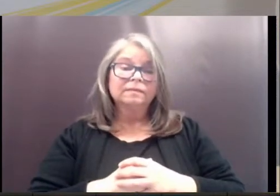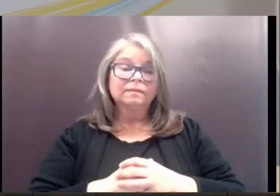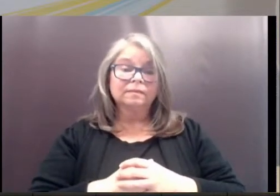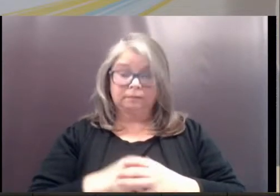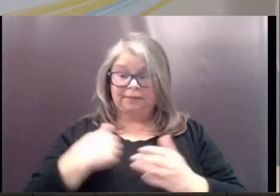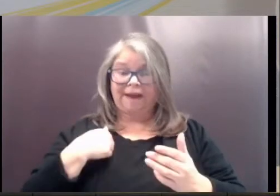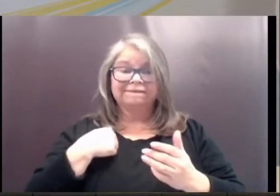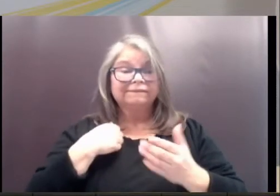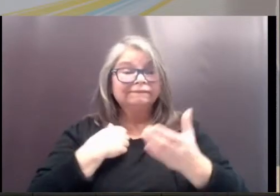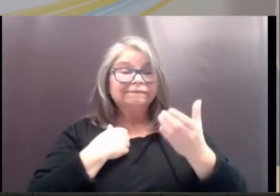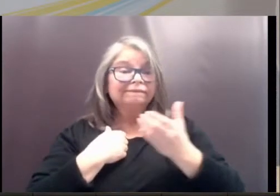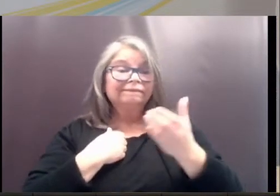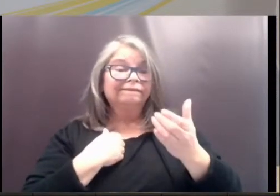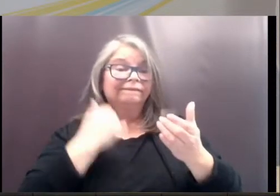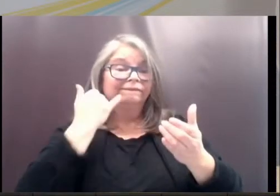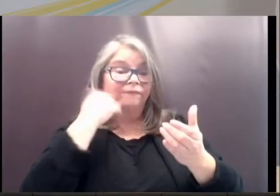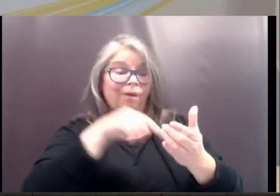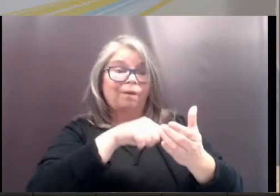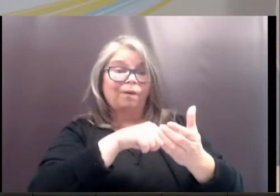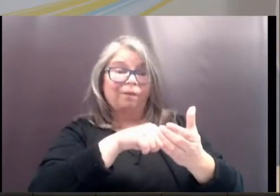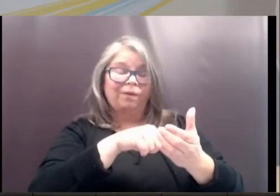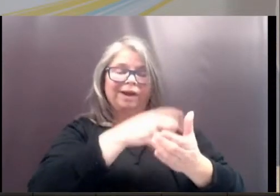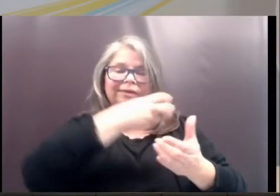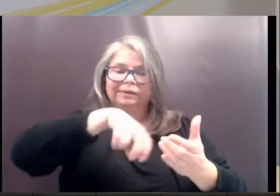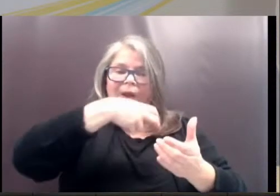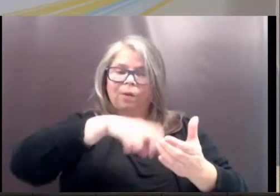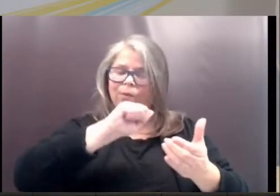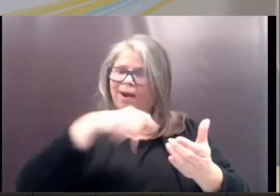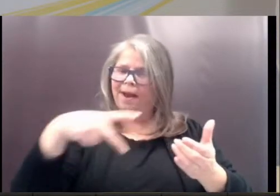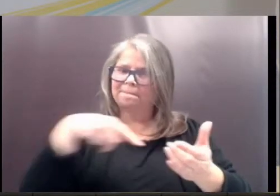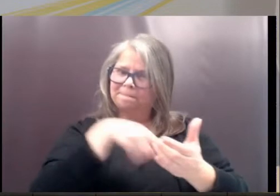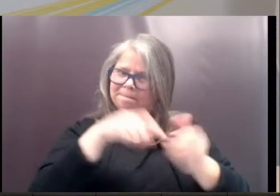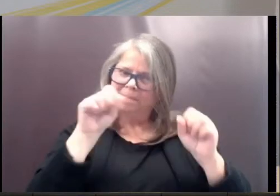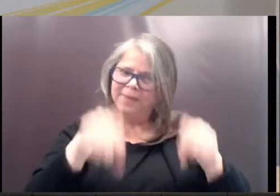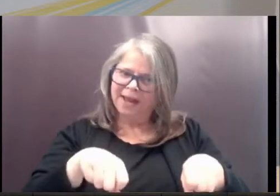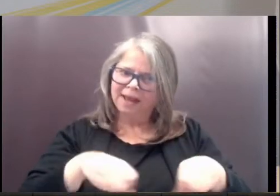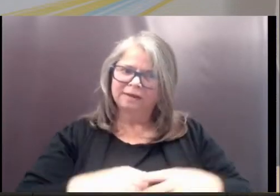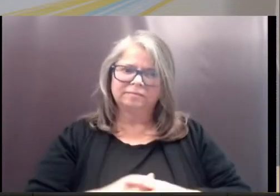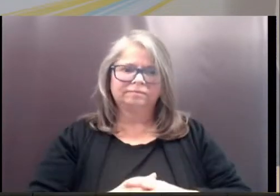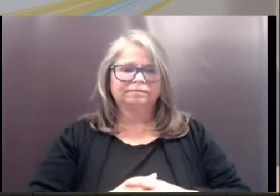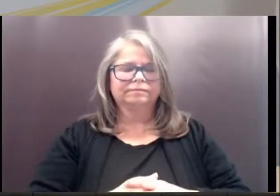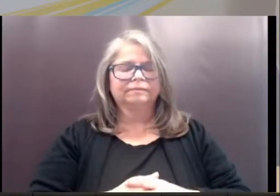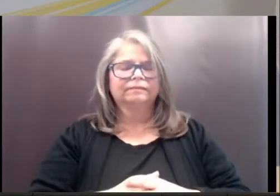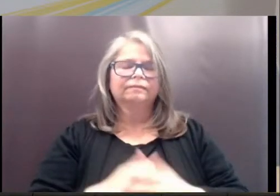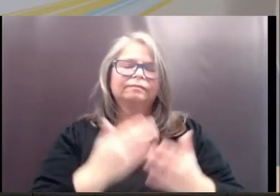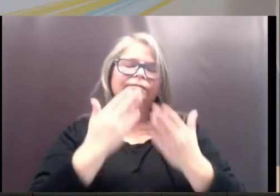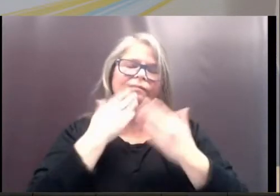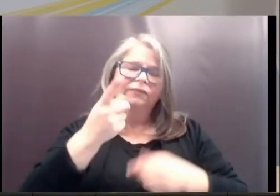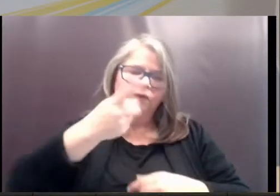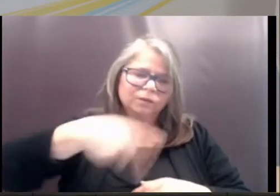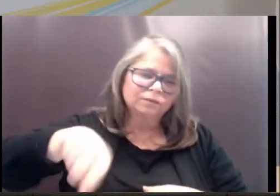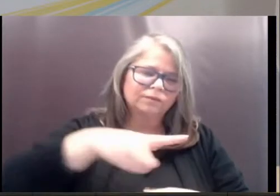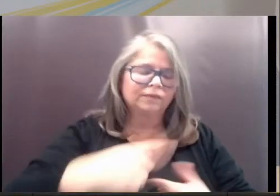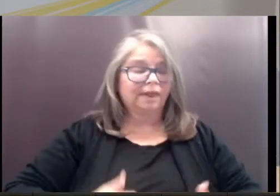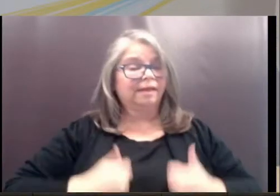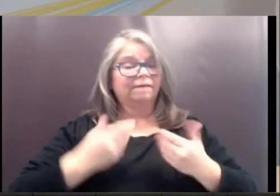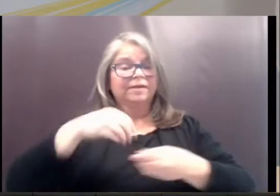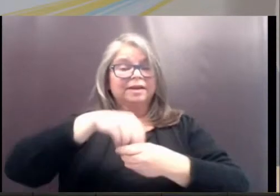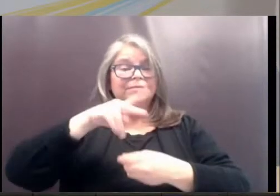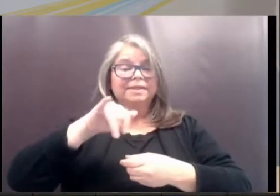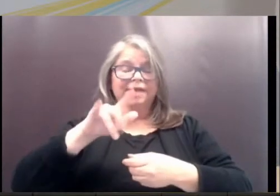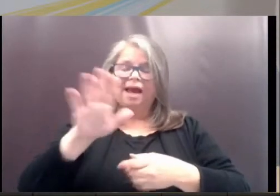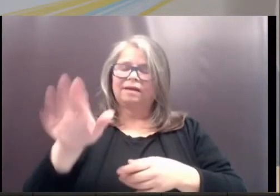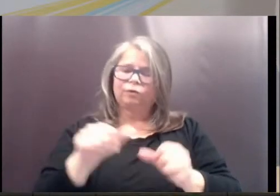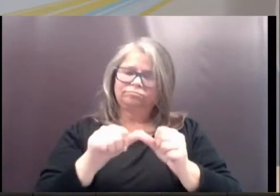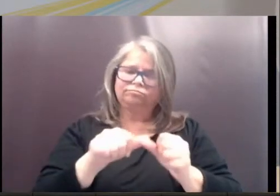And thank you, Islanders, for your ongoing understanding and support throughout our COVID-19 response.